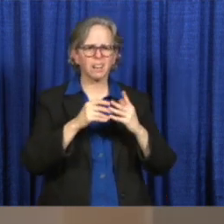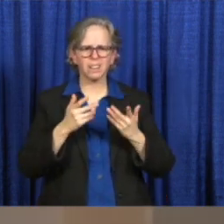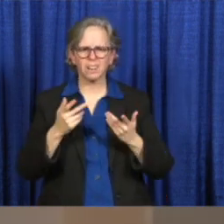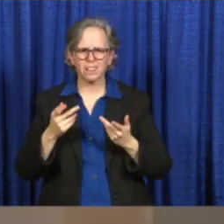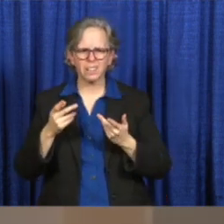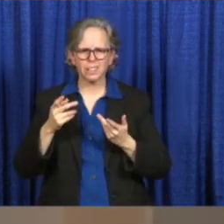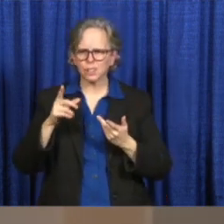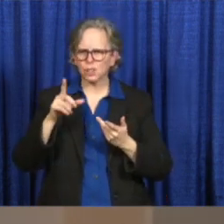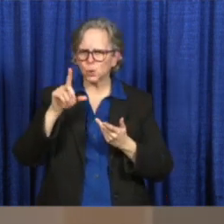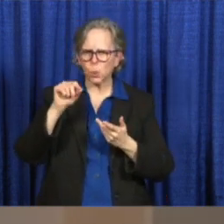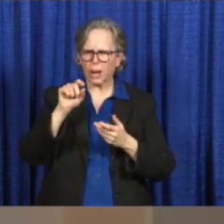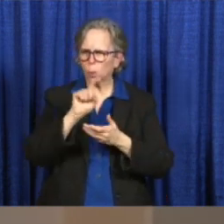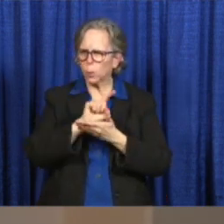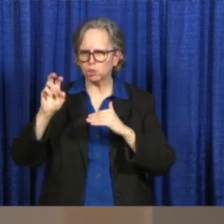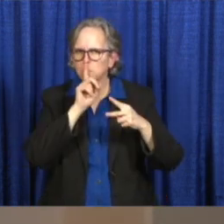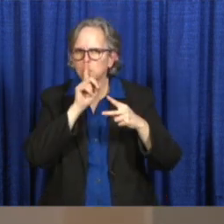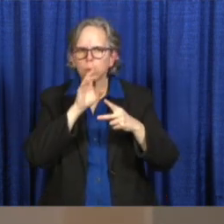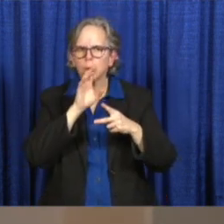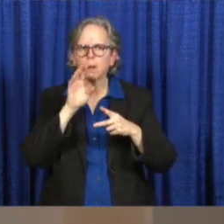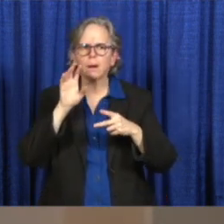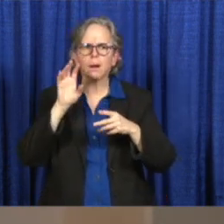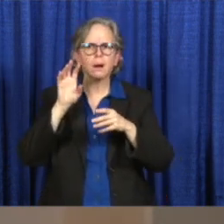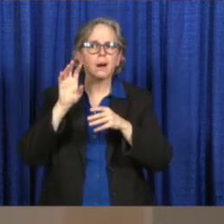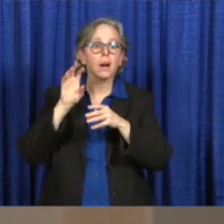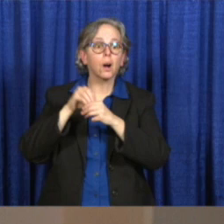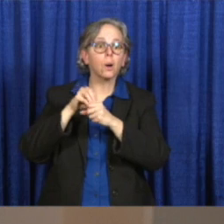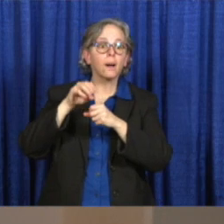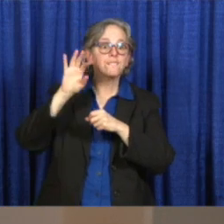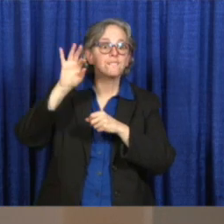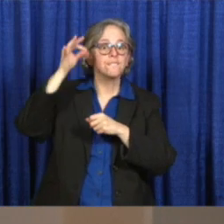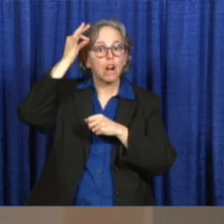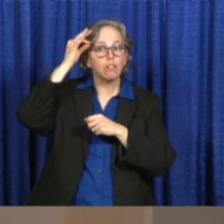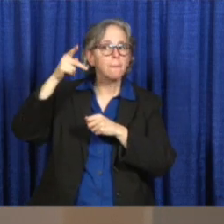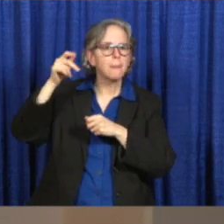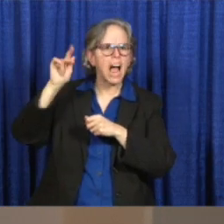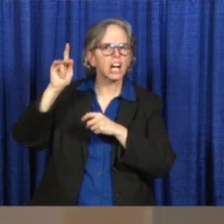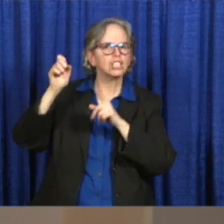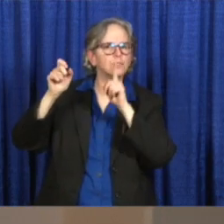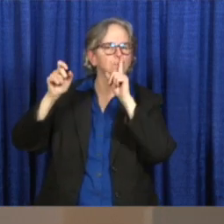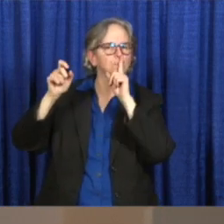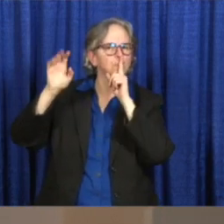$65 a week. Trying to remember this off as I understand it.